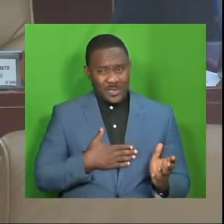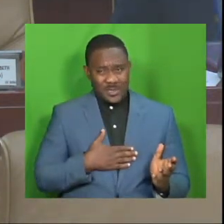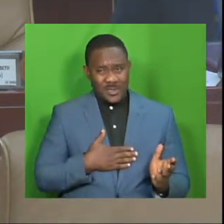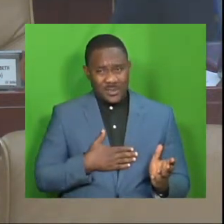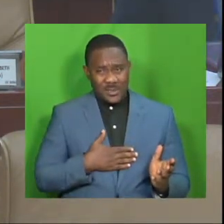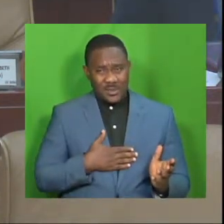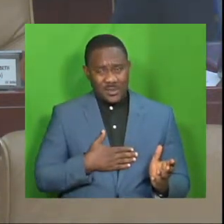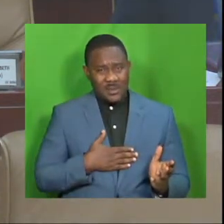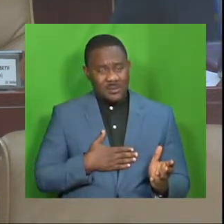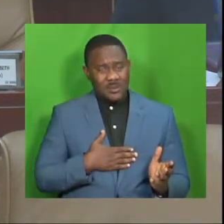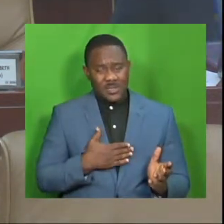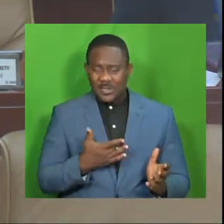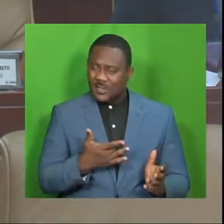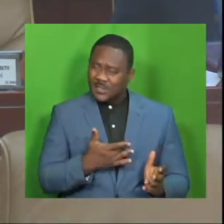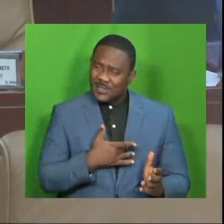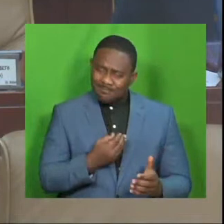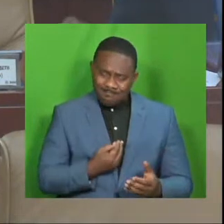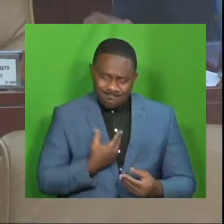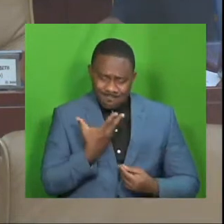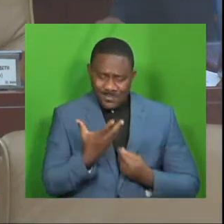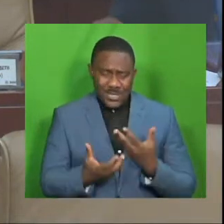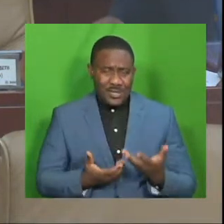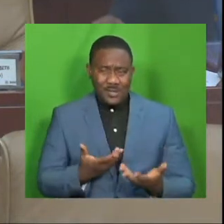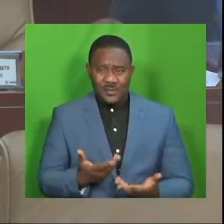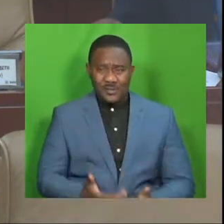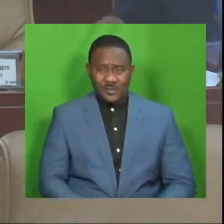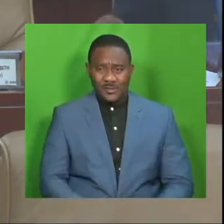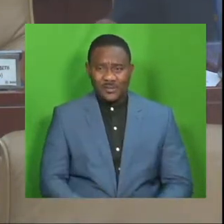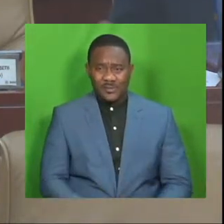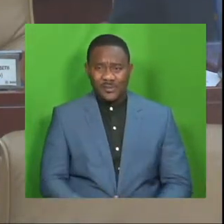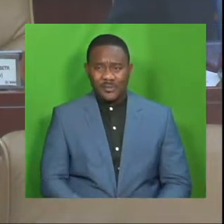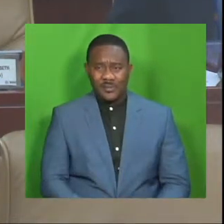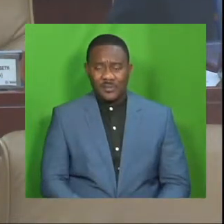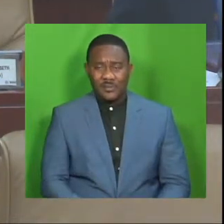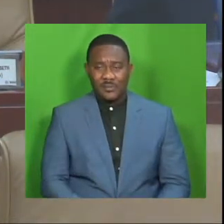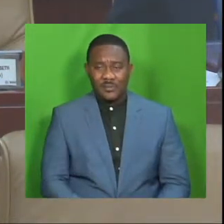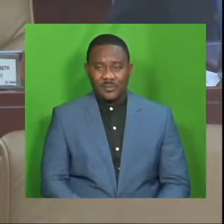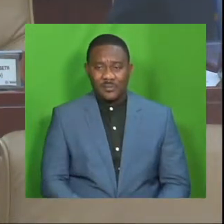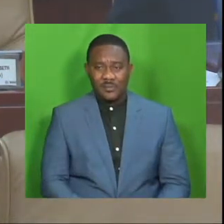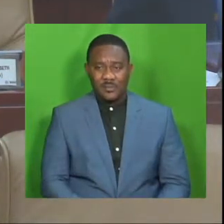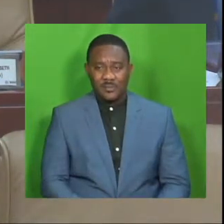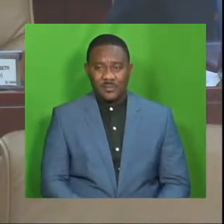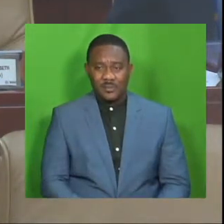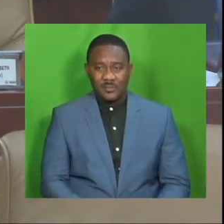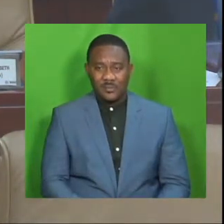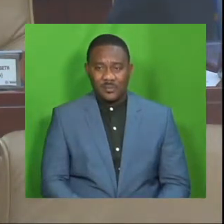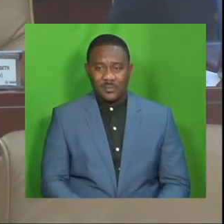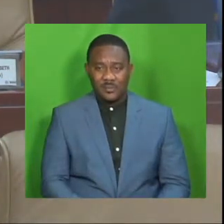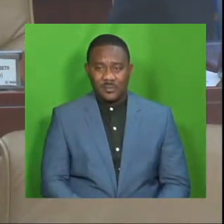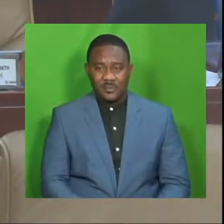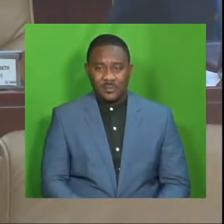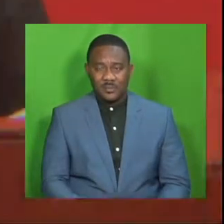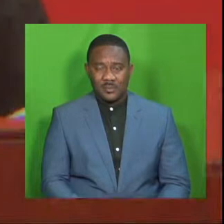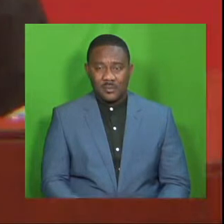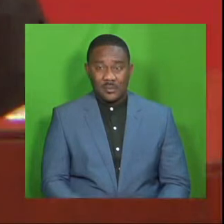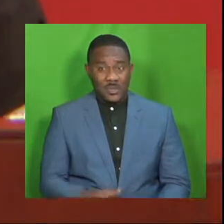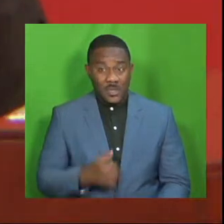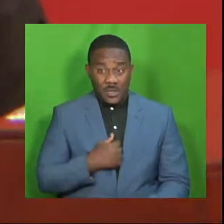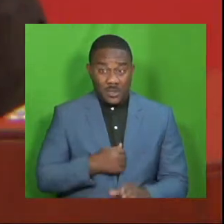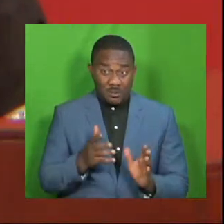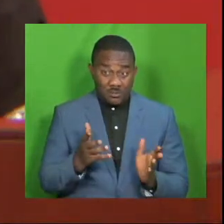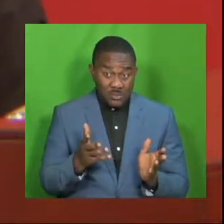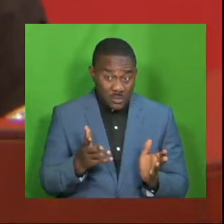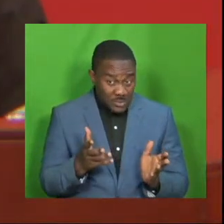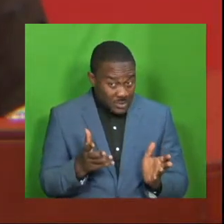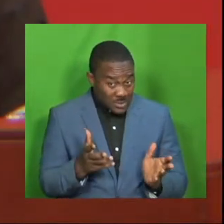this first. It's important to me. She just said... Honourable, sorry, I wanted to ask you, if you want to